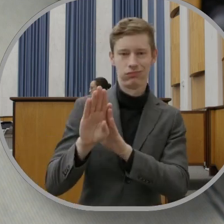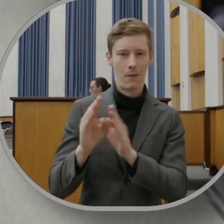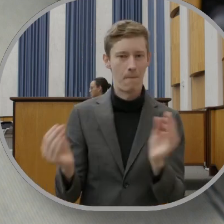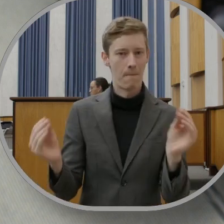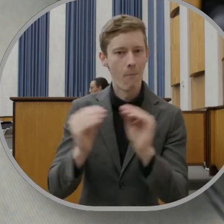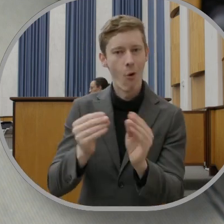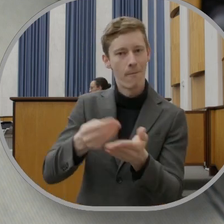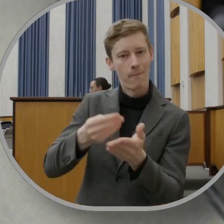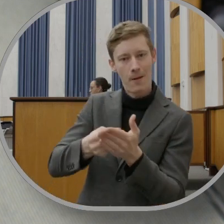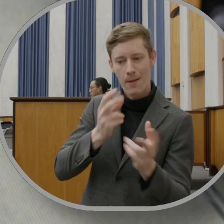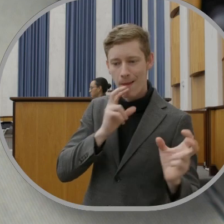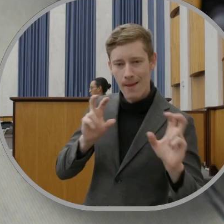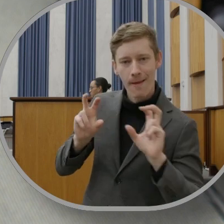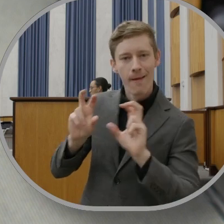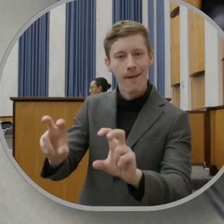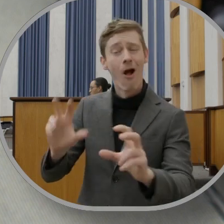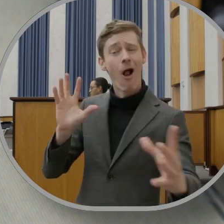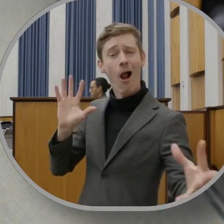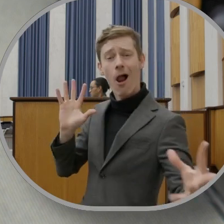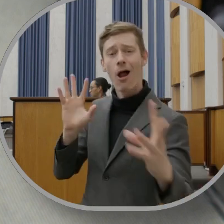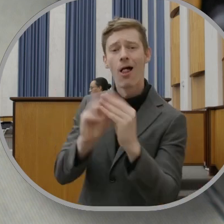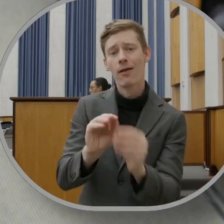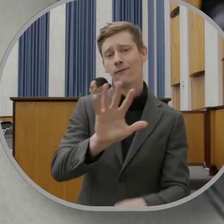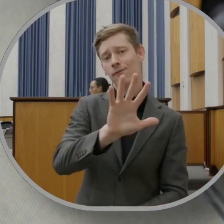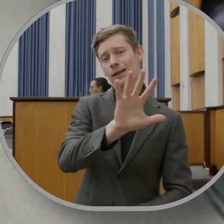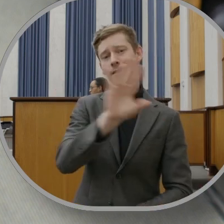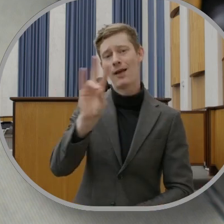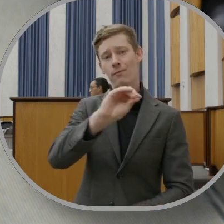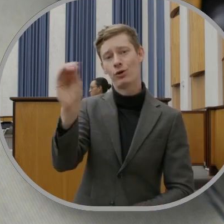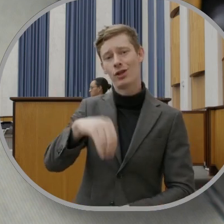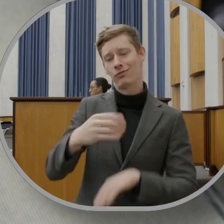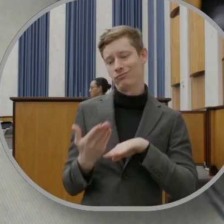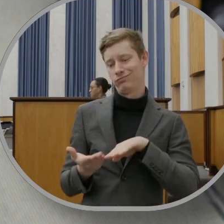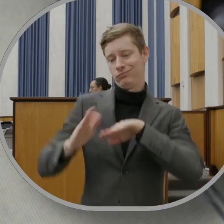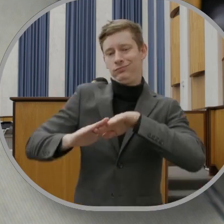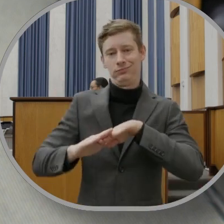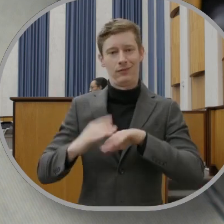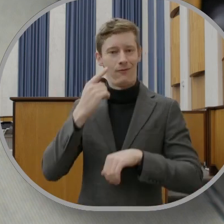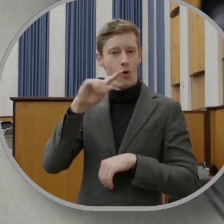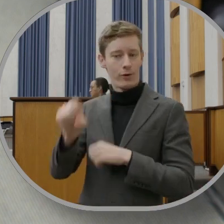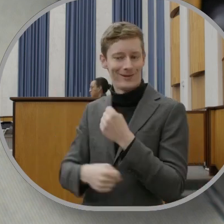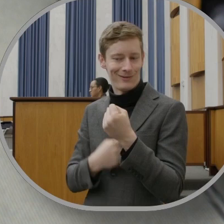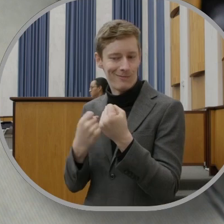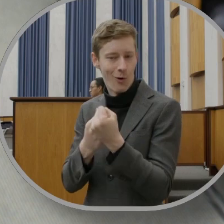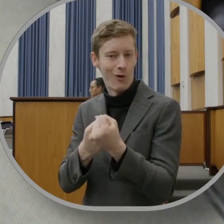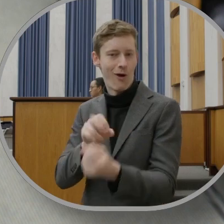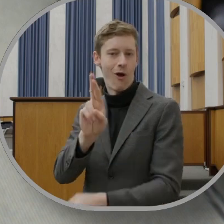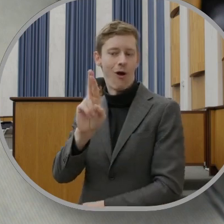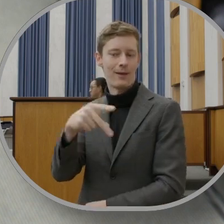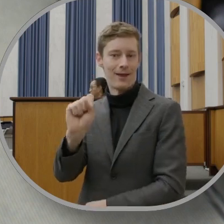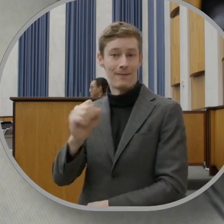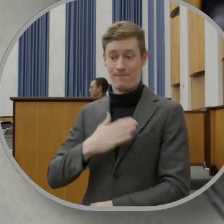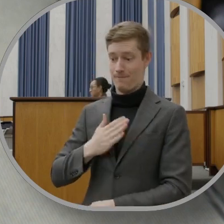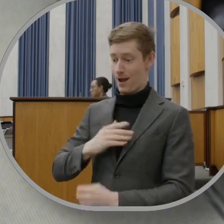This now represents a 57% increase in city support of RPS throughout my time